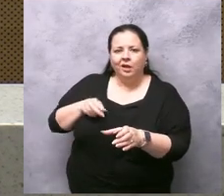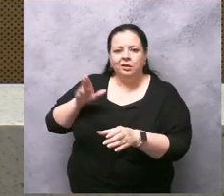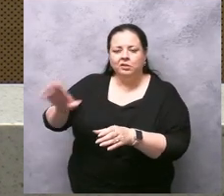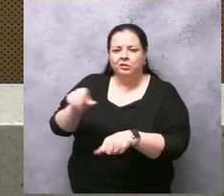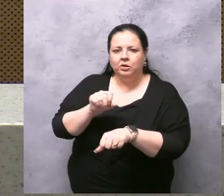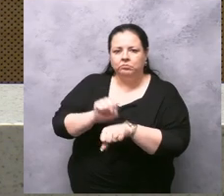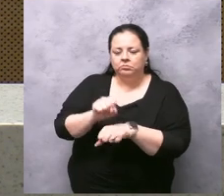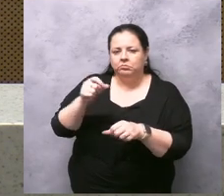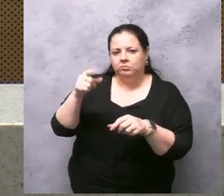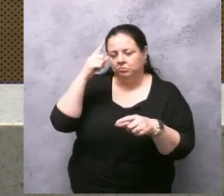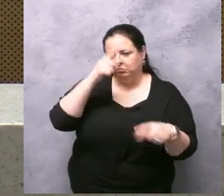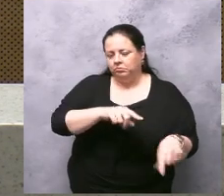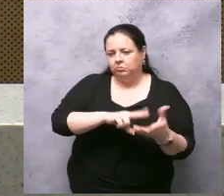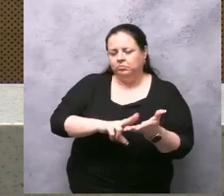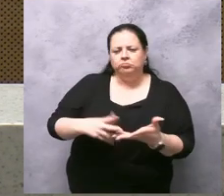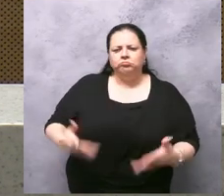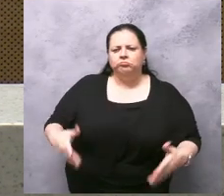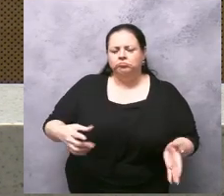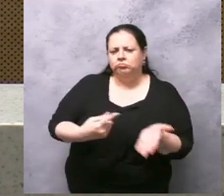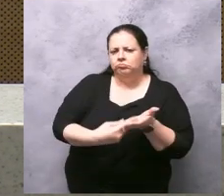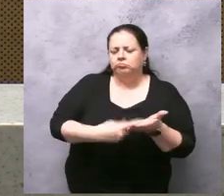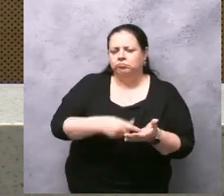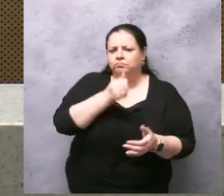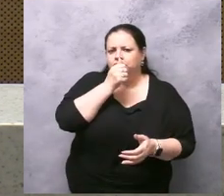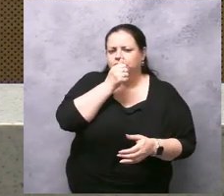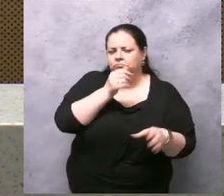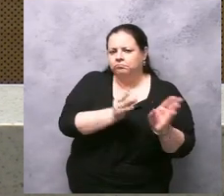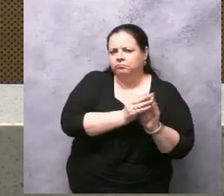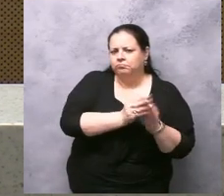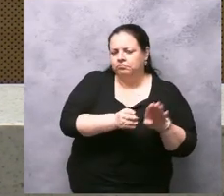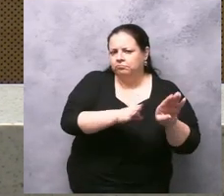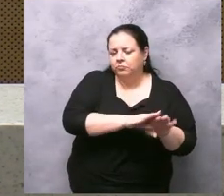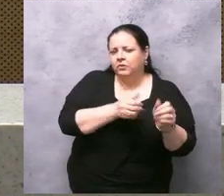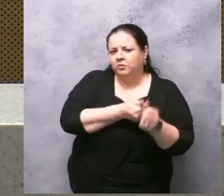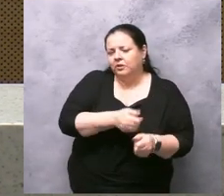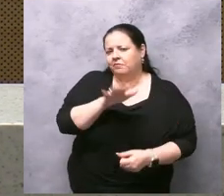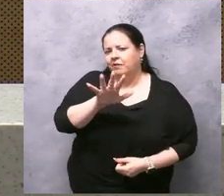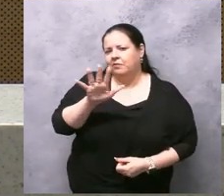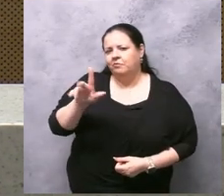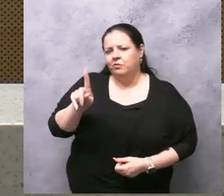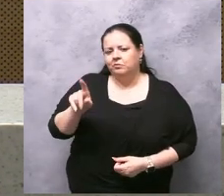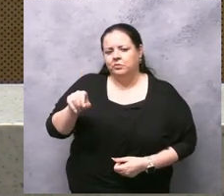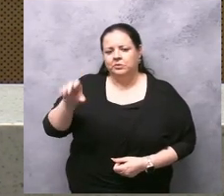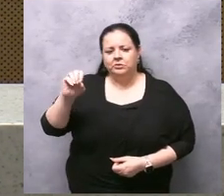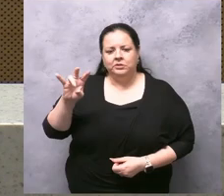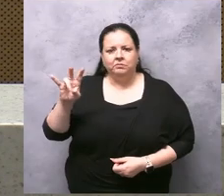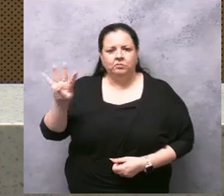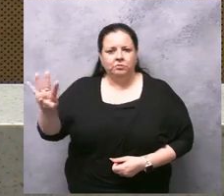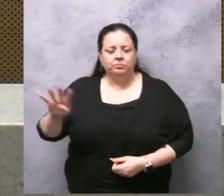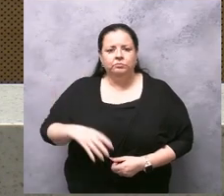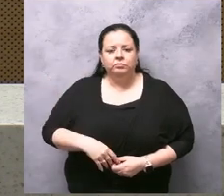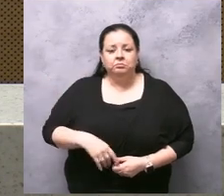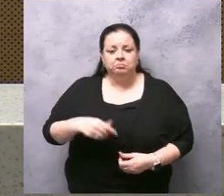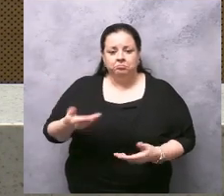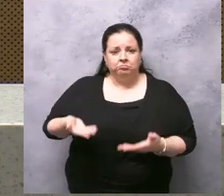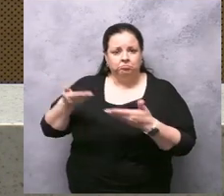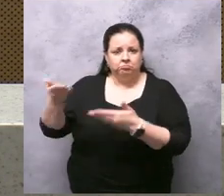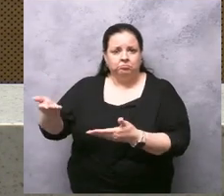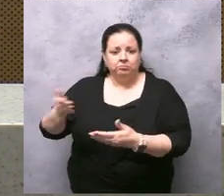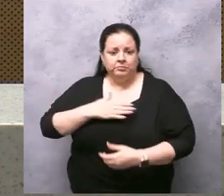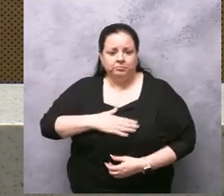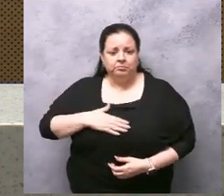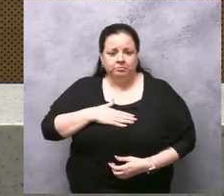employment contracts. This item was discussed in closed session pursuant to section 551.074. May I have a motion,